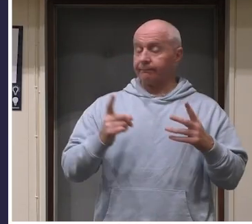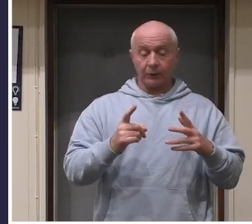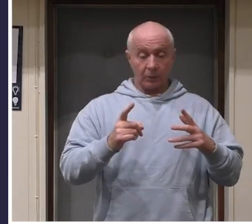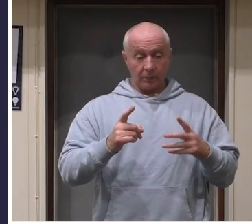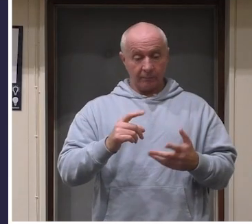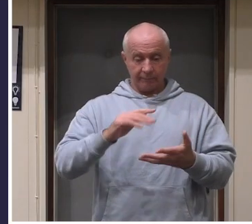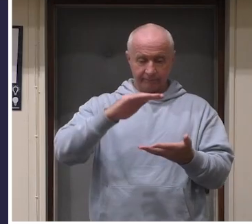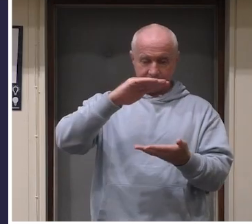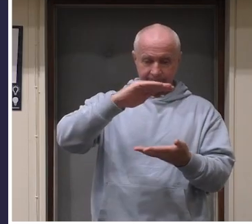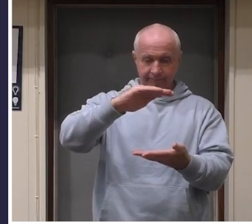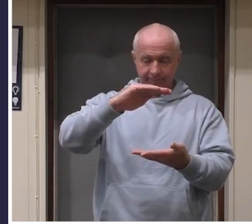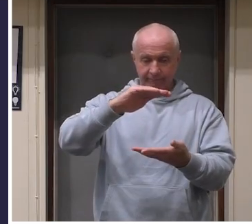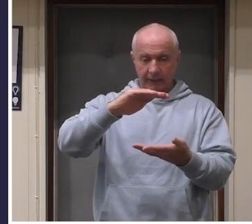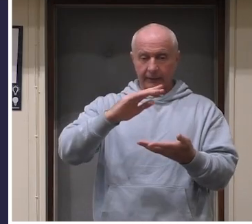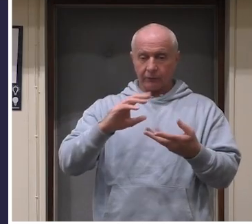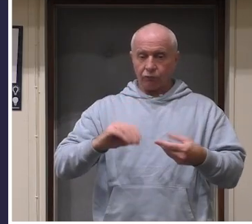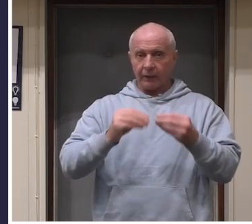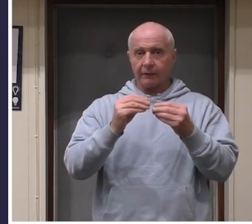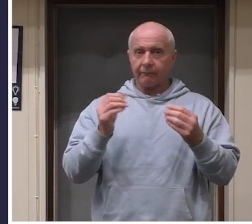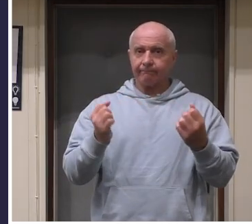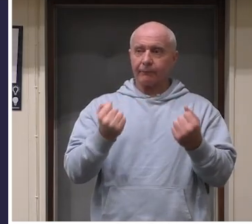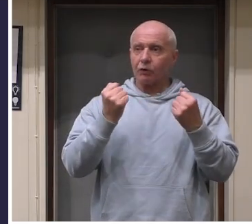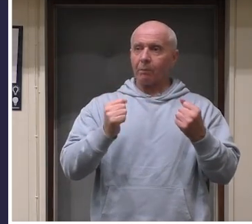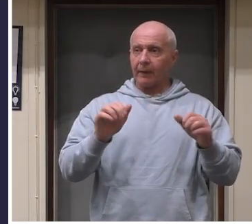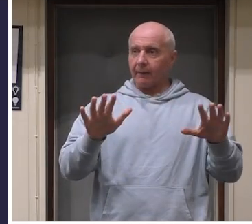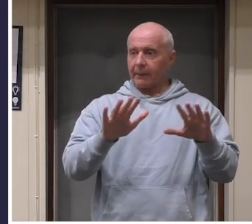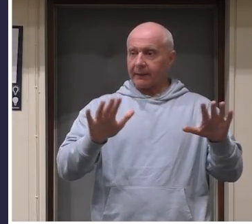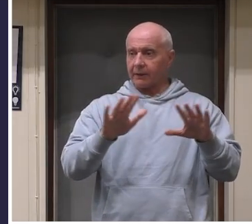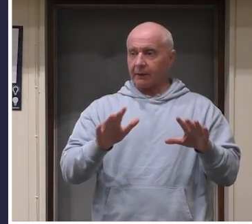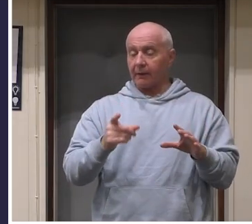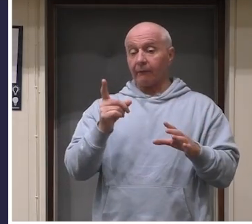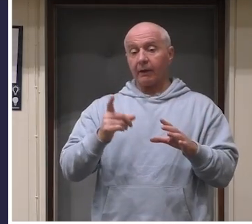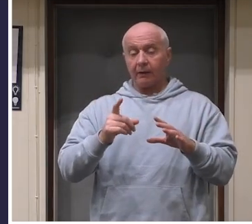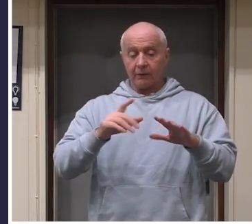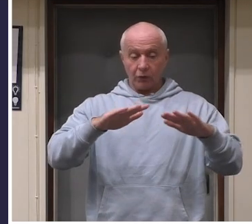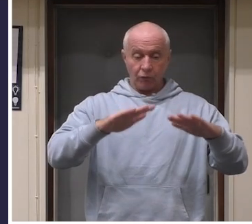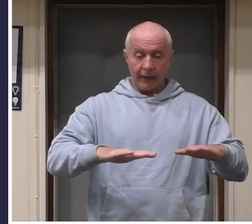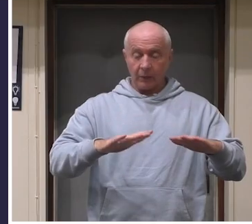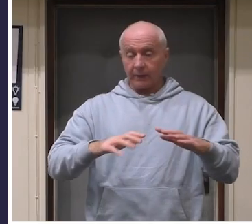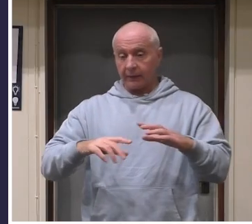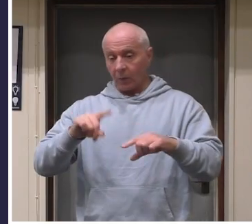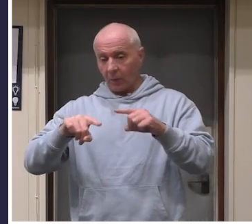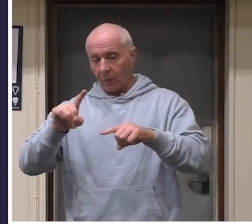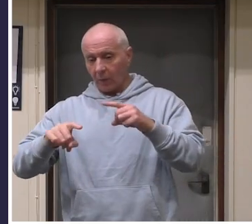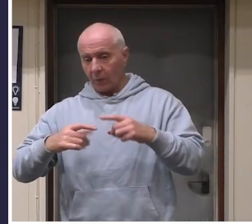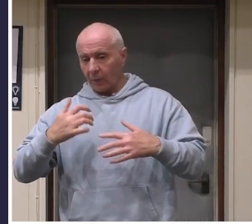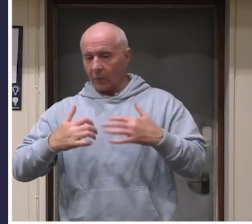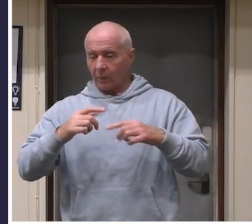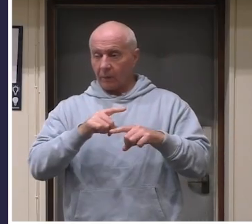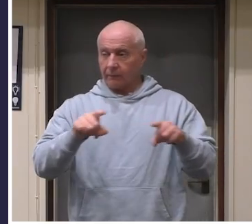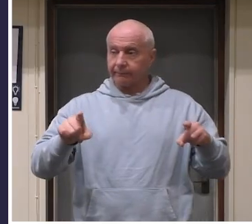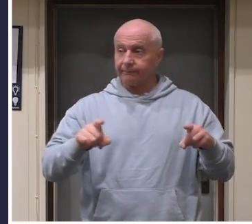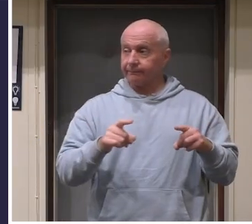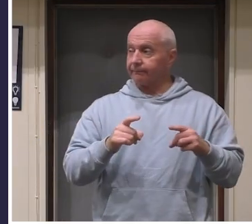system, and I can create a superposition of the atom being in a ground and excited state, and by using the interactions through the